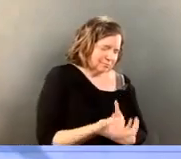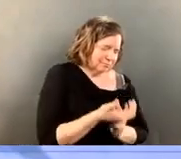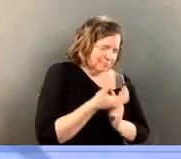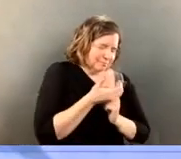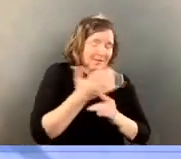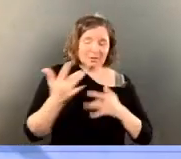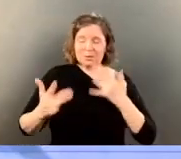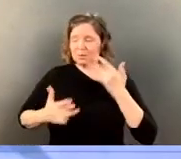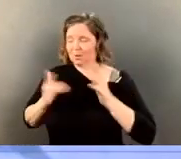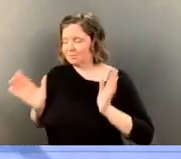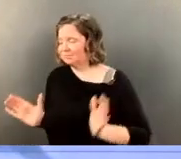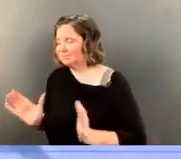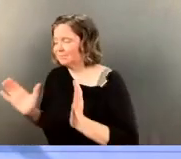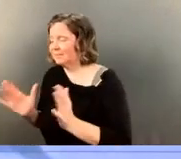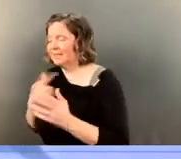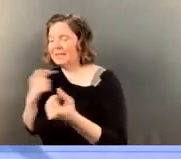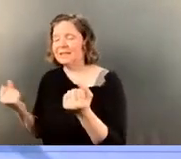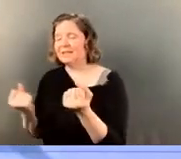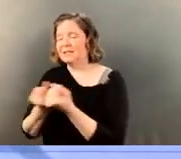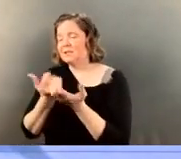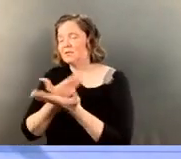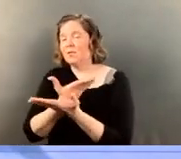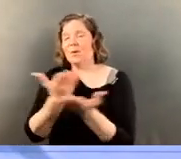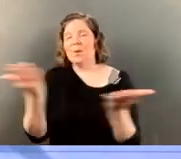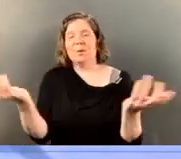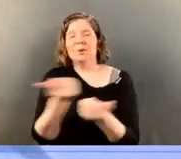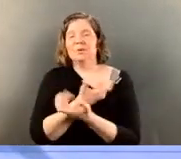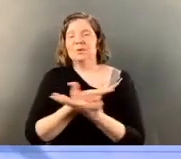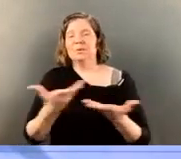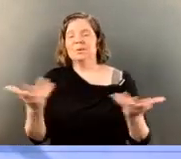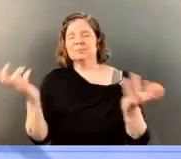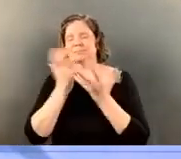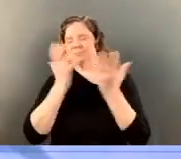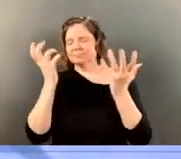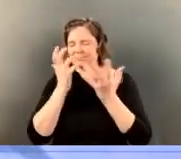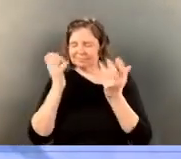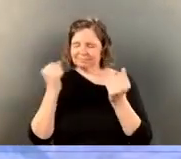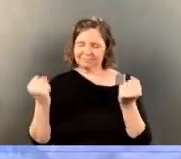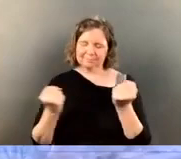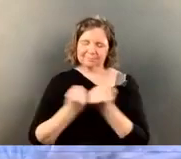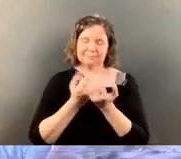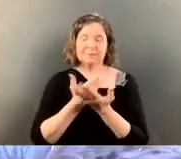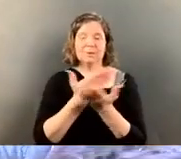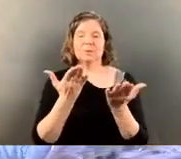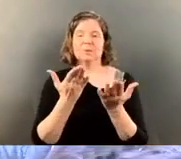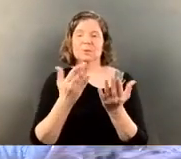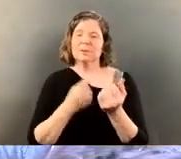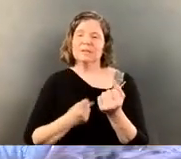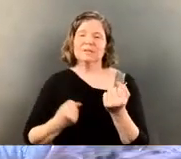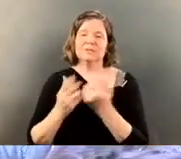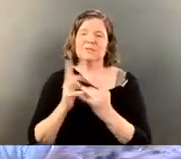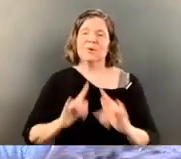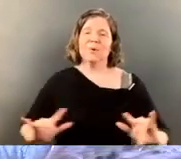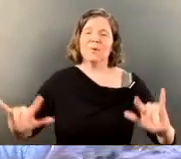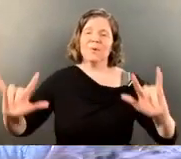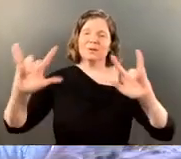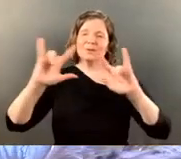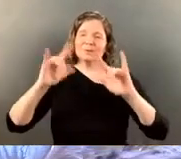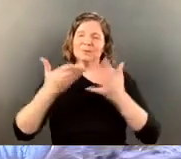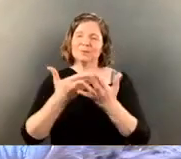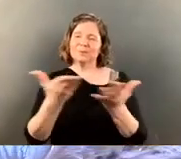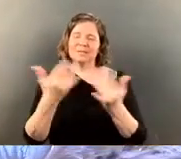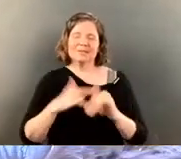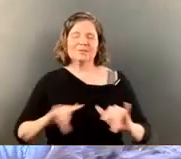rejoicing. He is for you. He is for you. He is for you. He is for you.